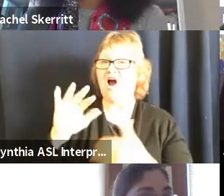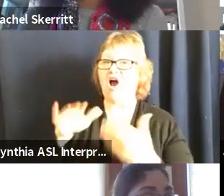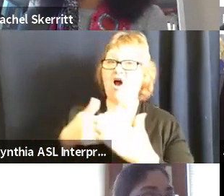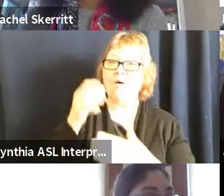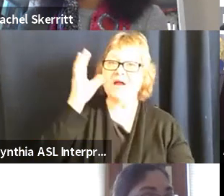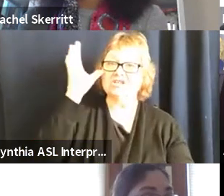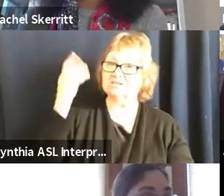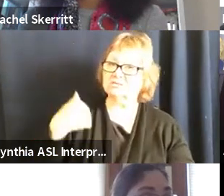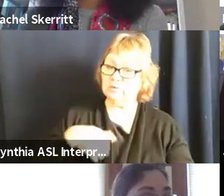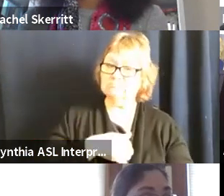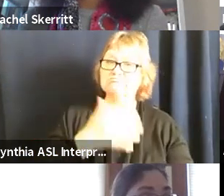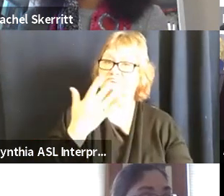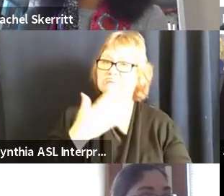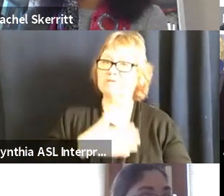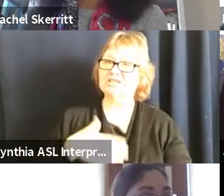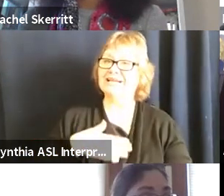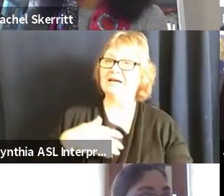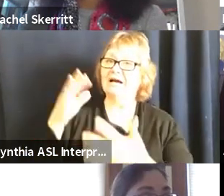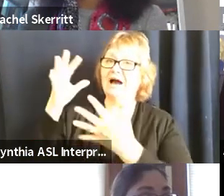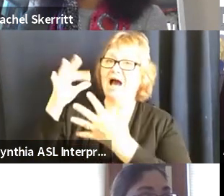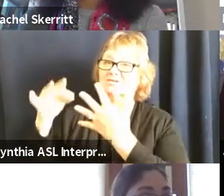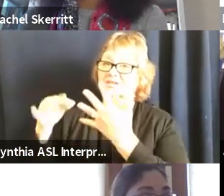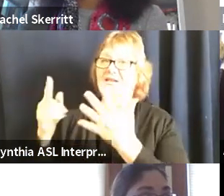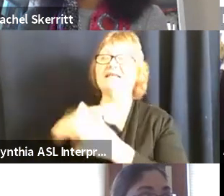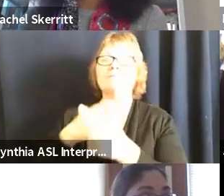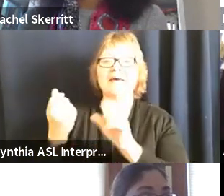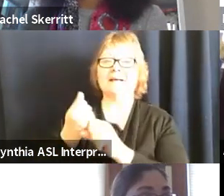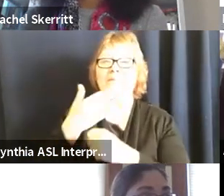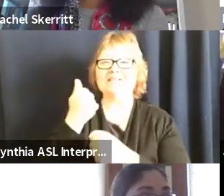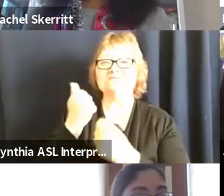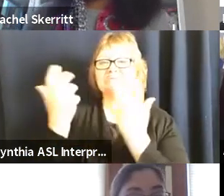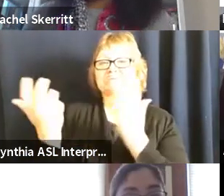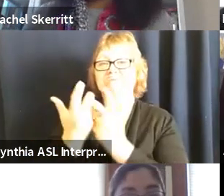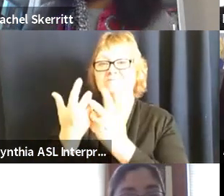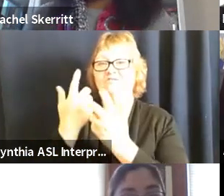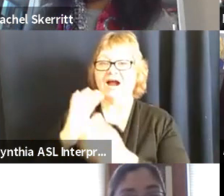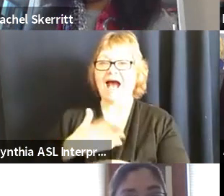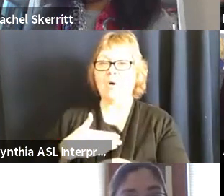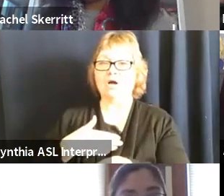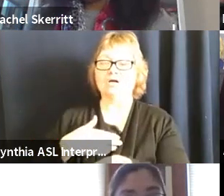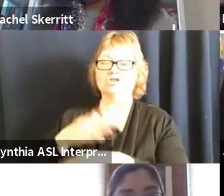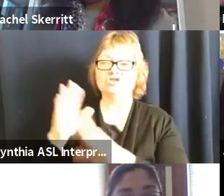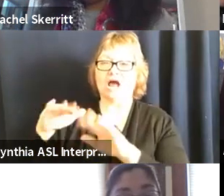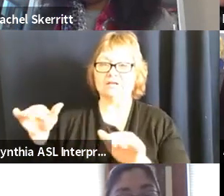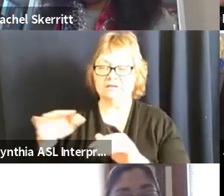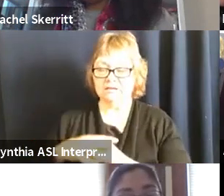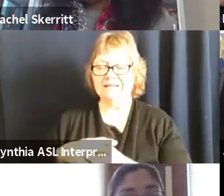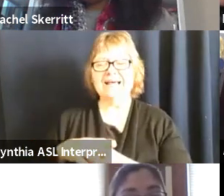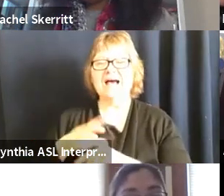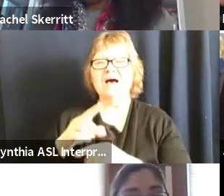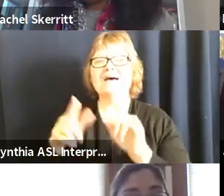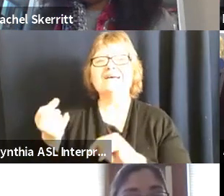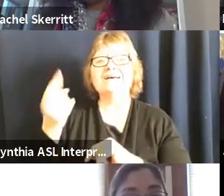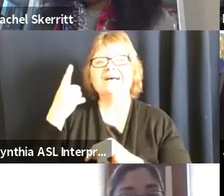have options so that we can make the best choice for our child. And at the same time, I also understand that to